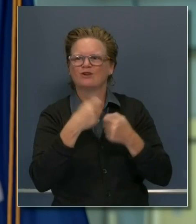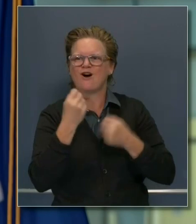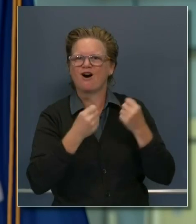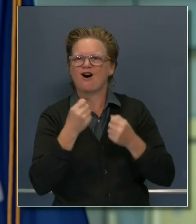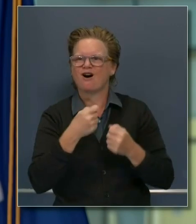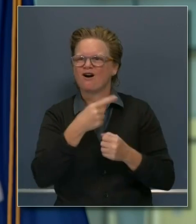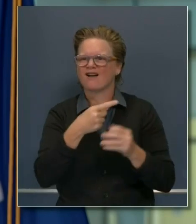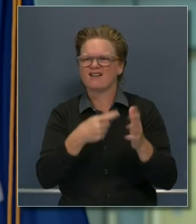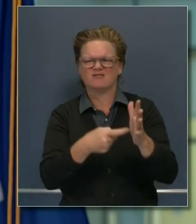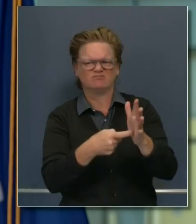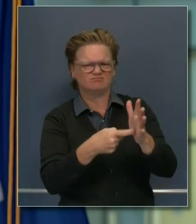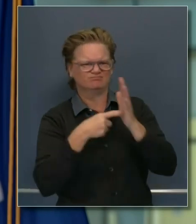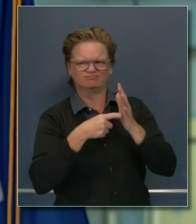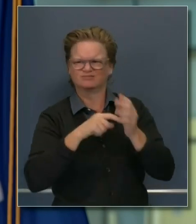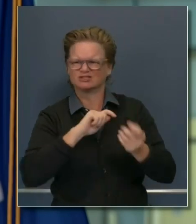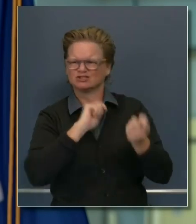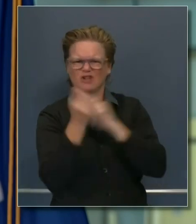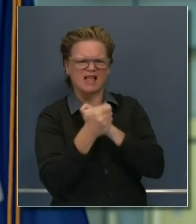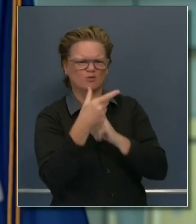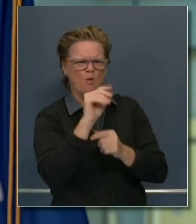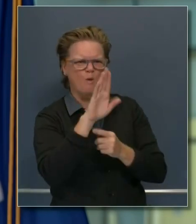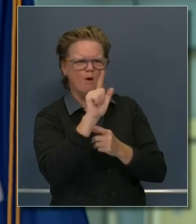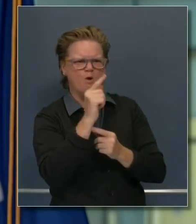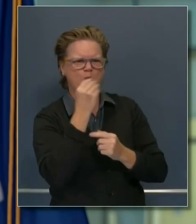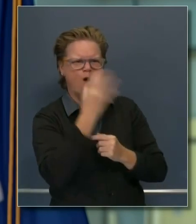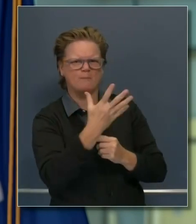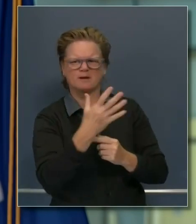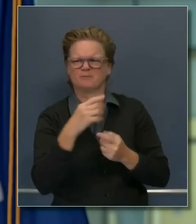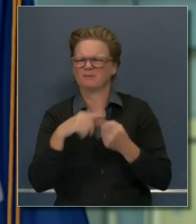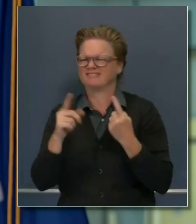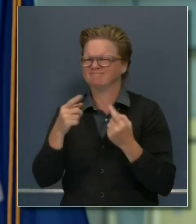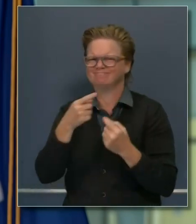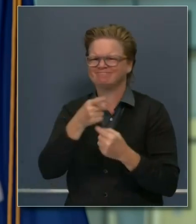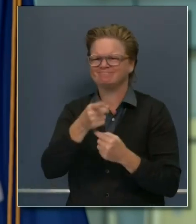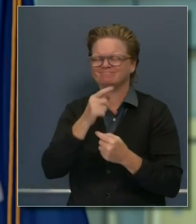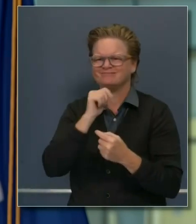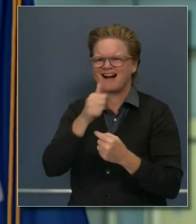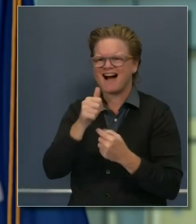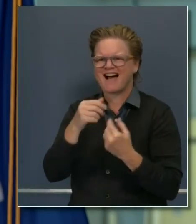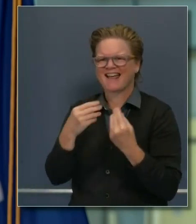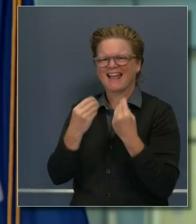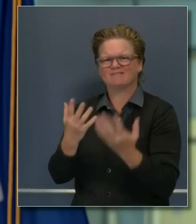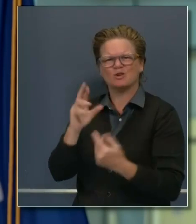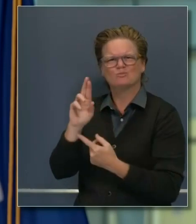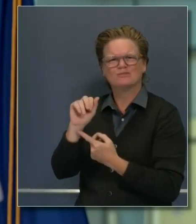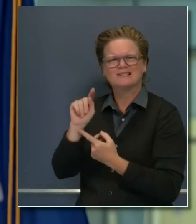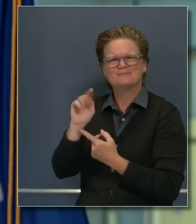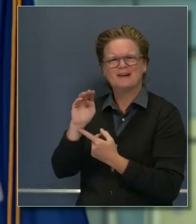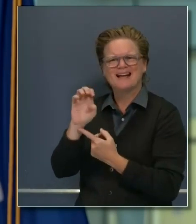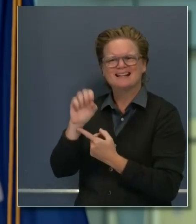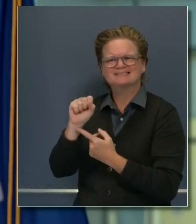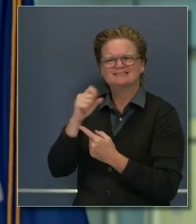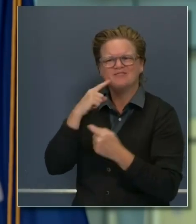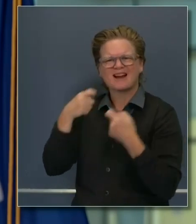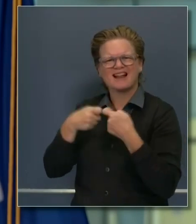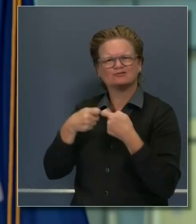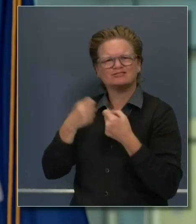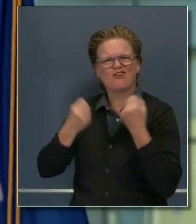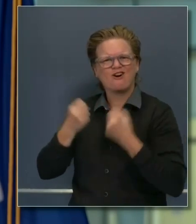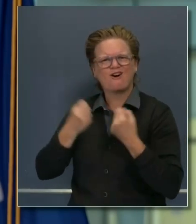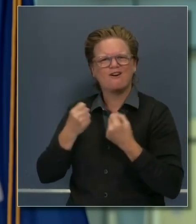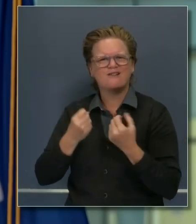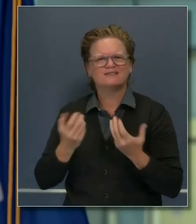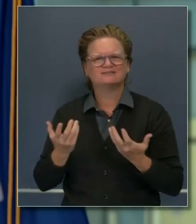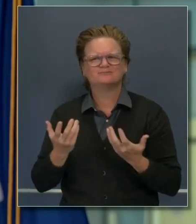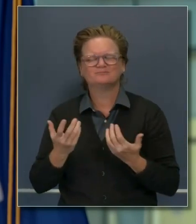key piece of your strategy when it comes to the transition to electric vehicles? We're committed to rebates. We're committed to a completely